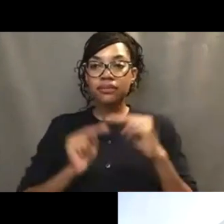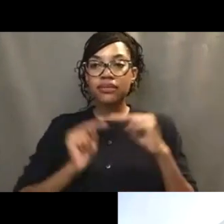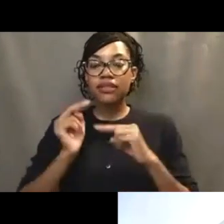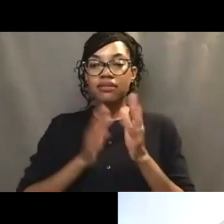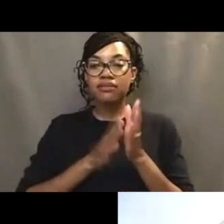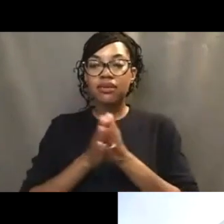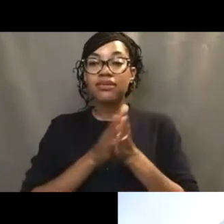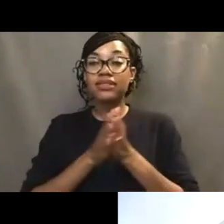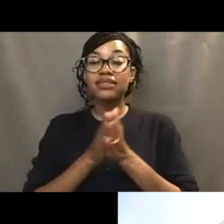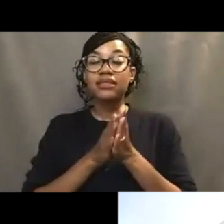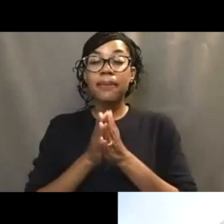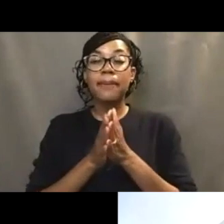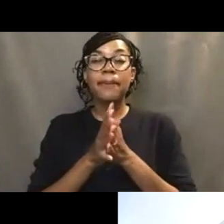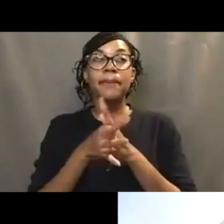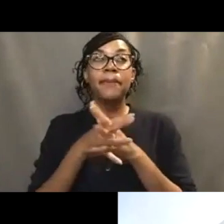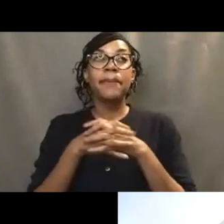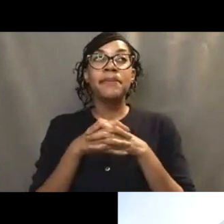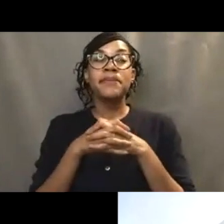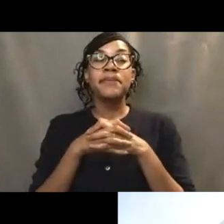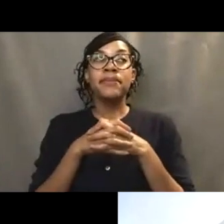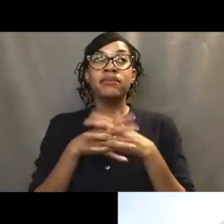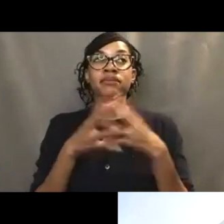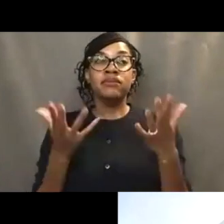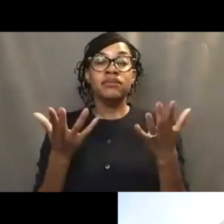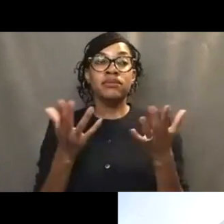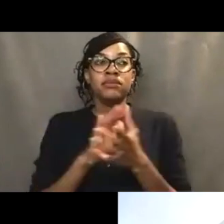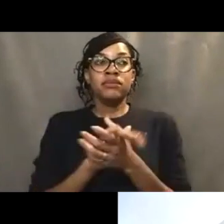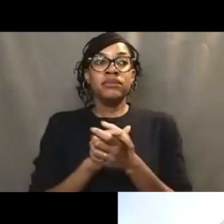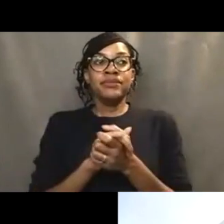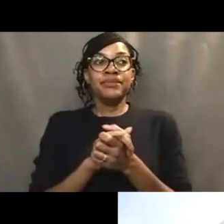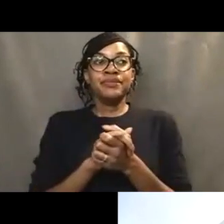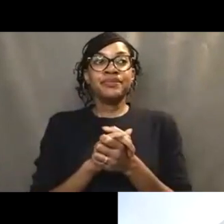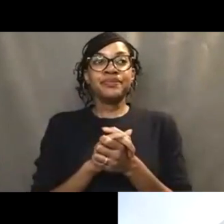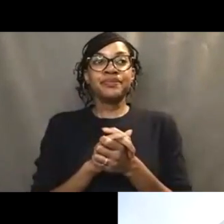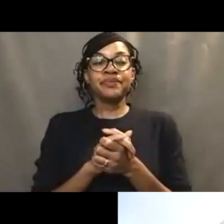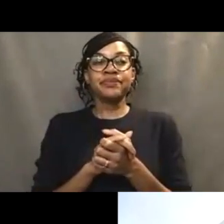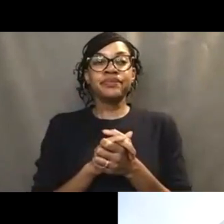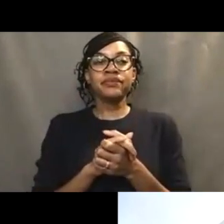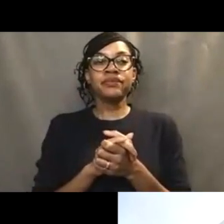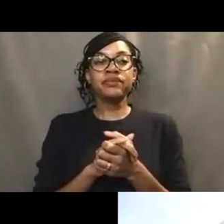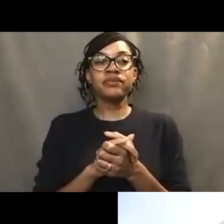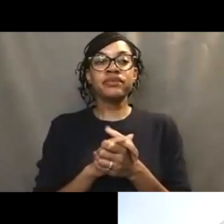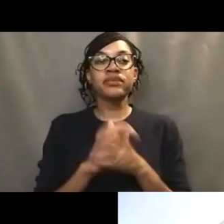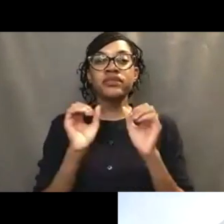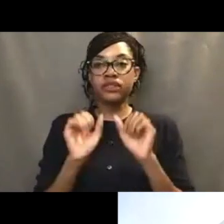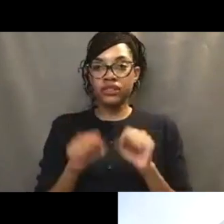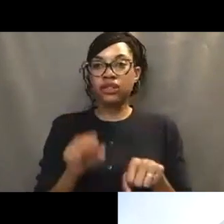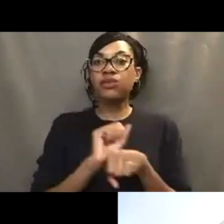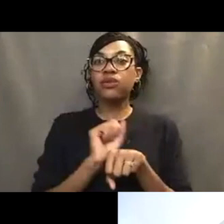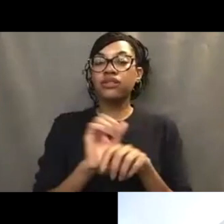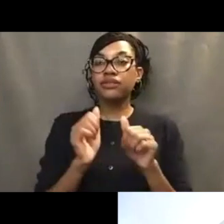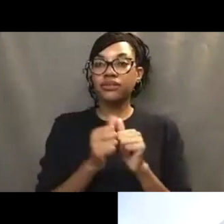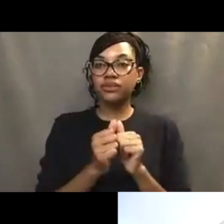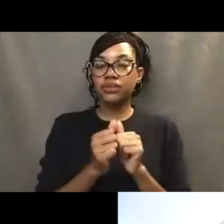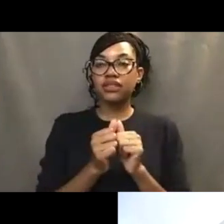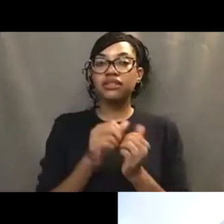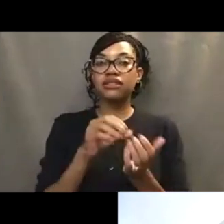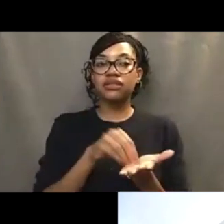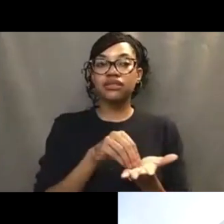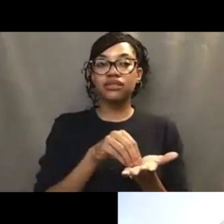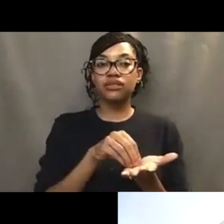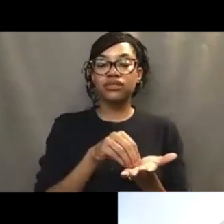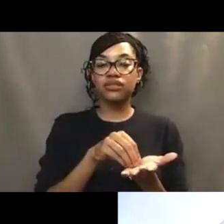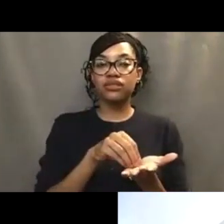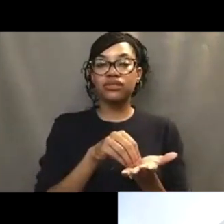I mean, there's engaging students and families. You may already be doing that, but again,